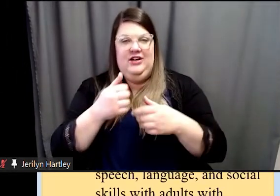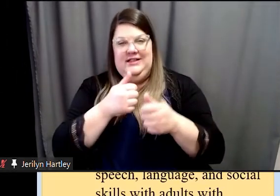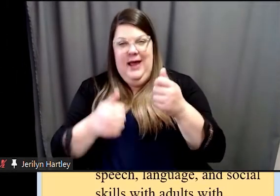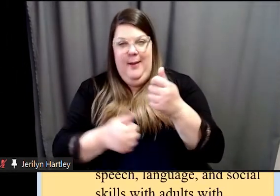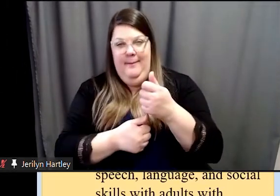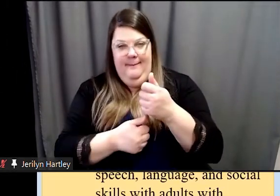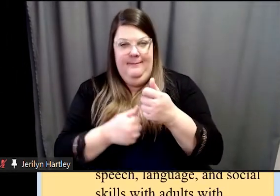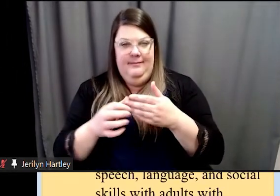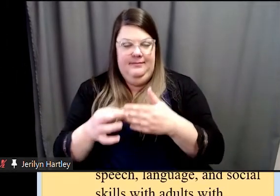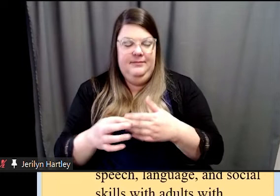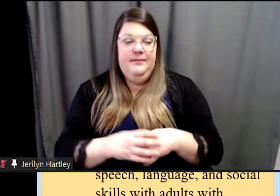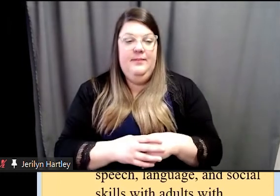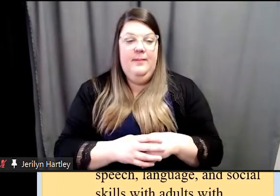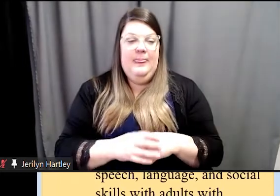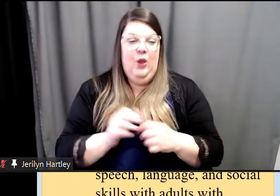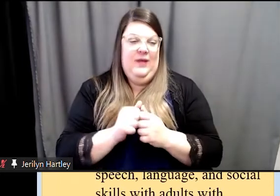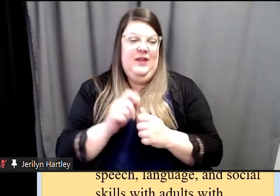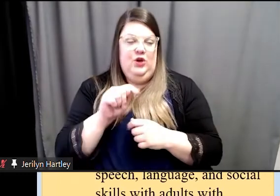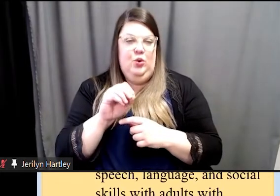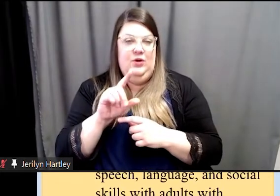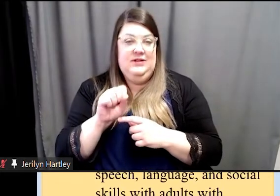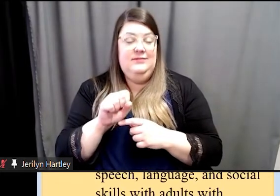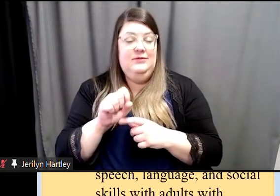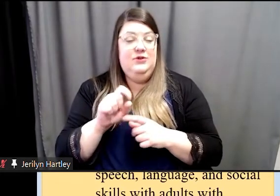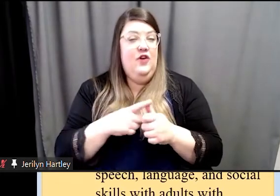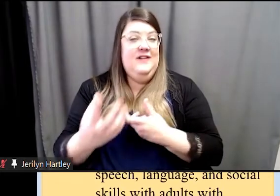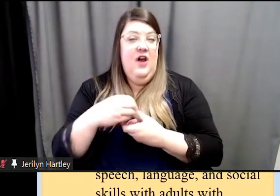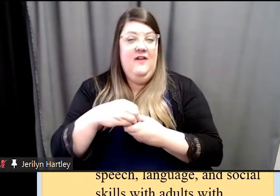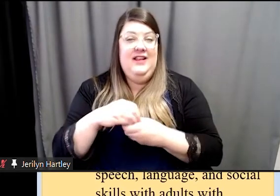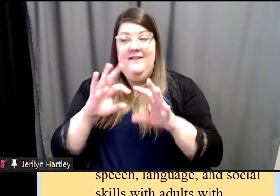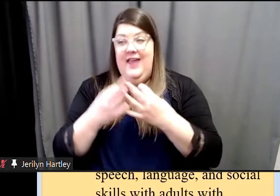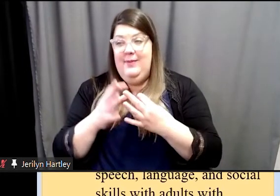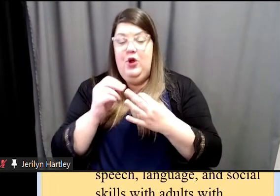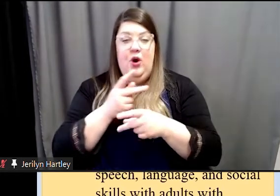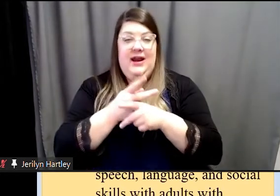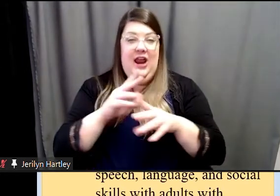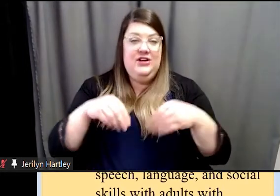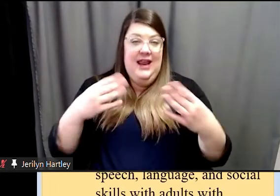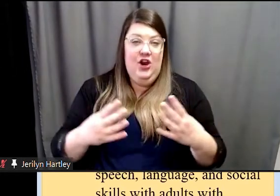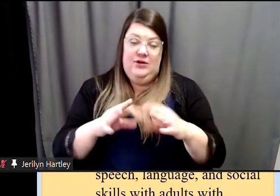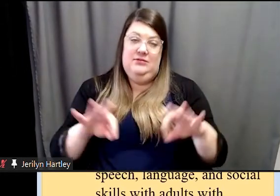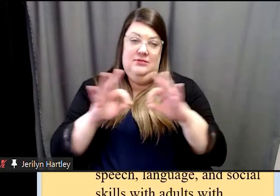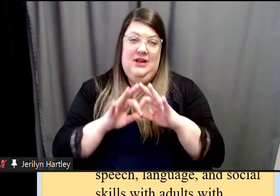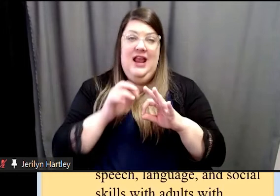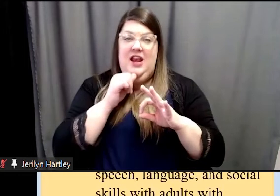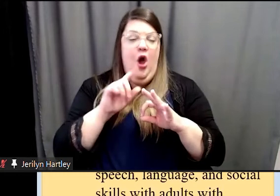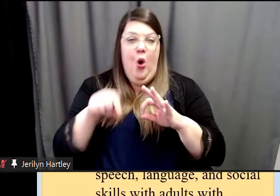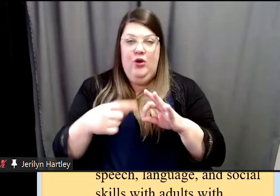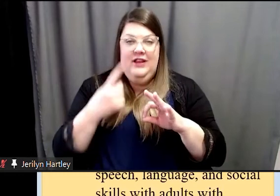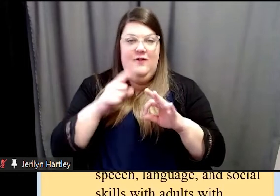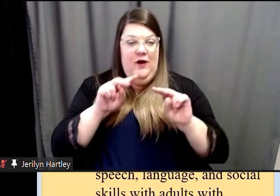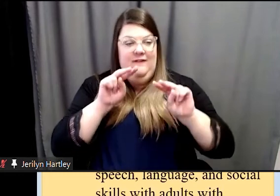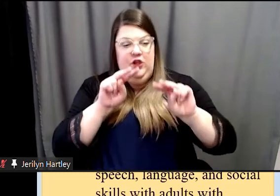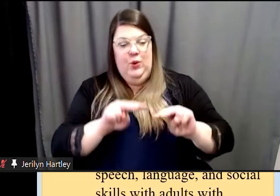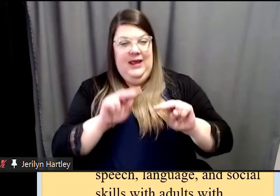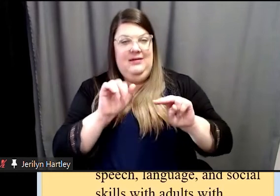So first, involving the family or caretaker is critical, not only to viewing the patient holistically, but